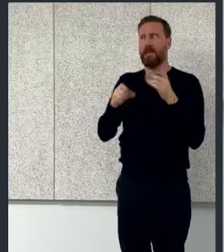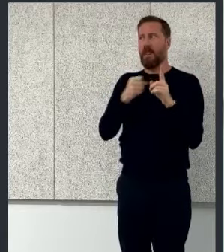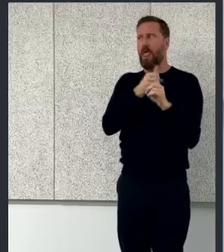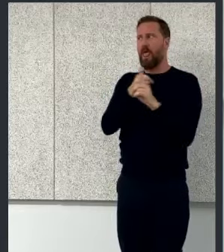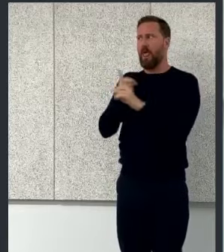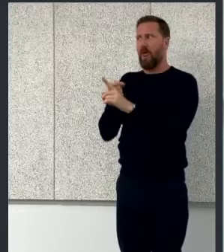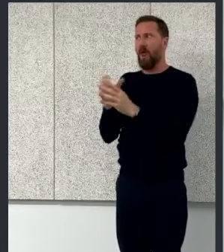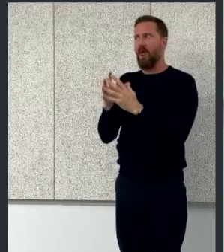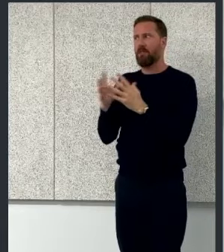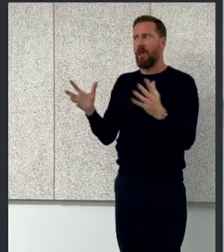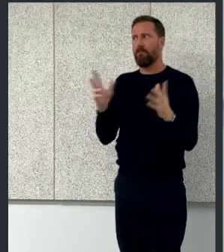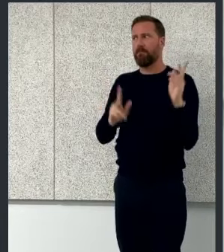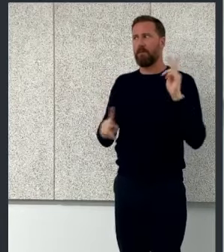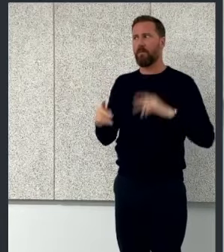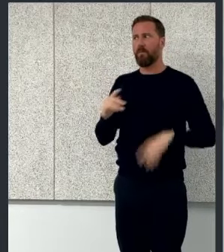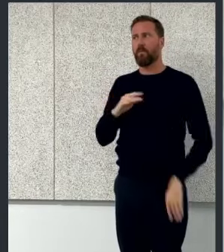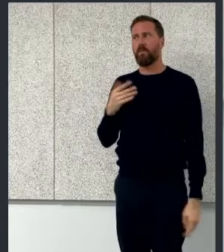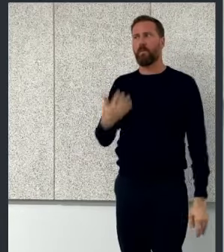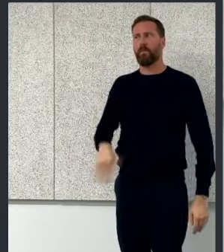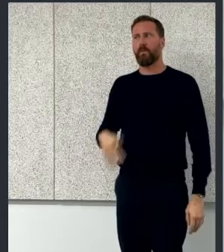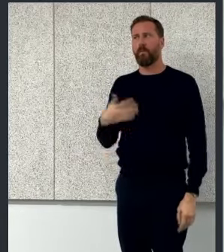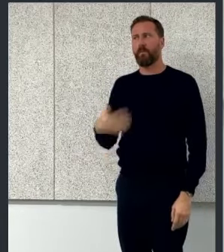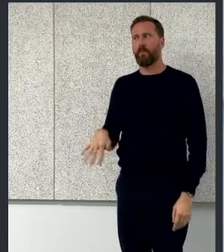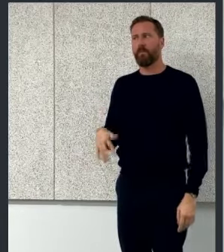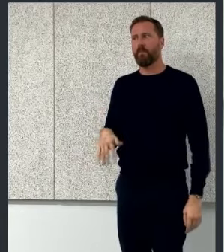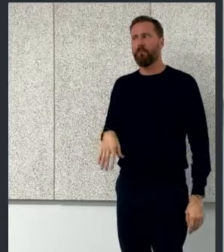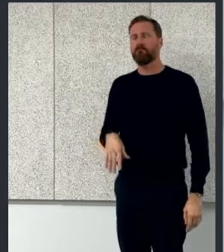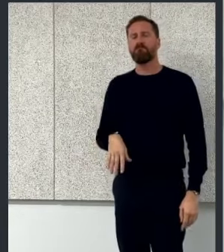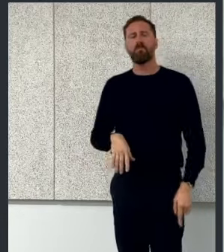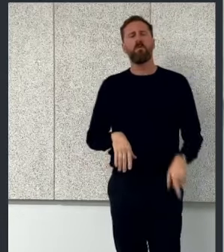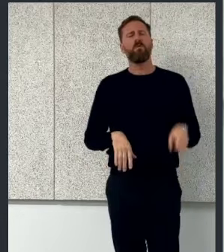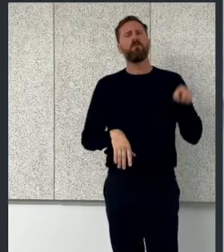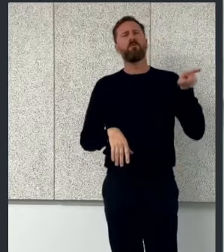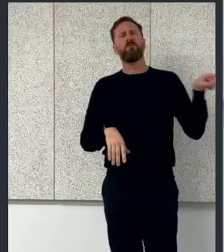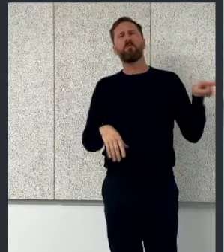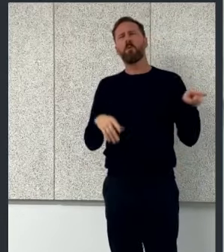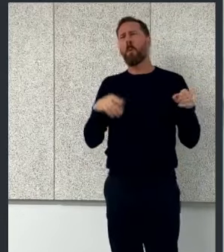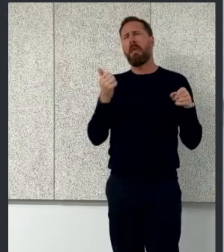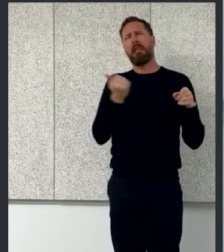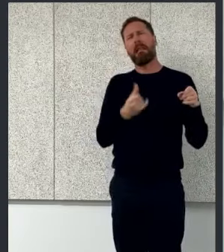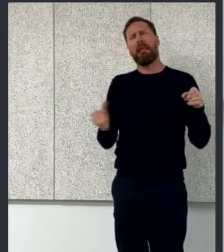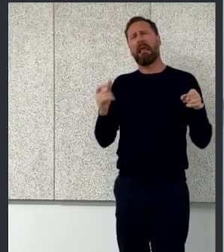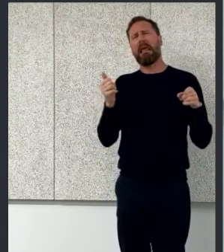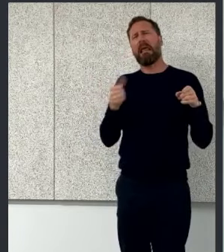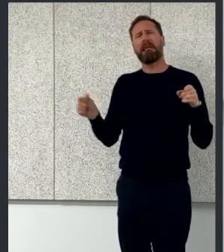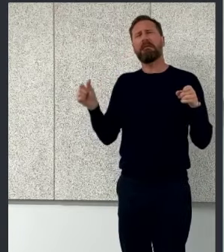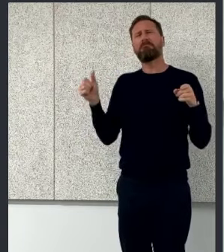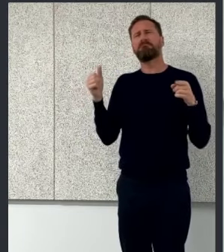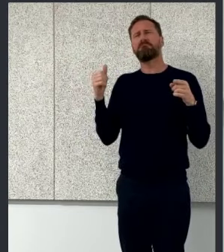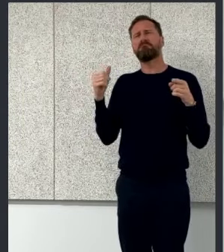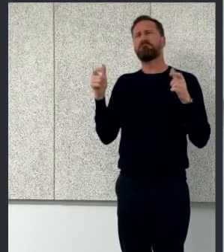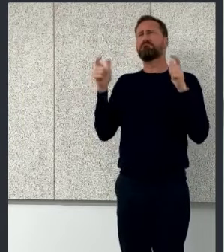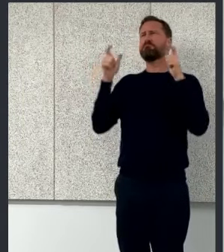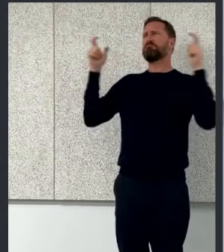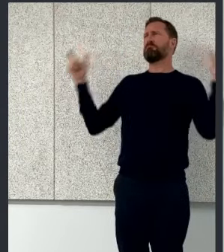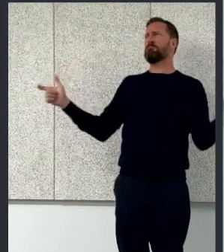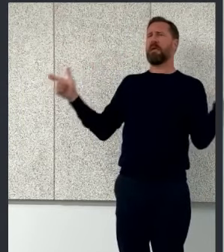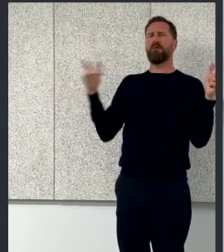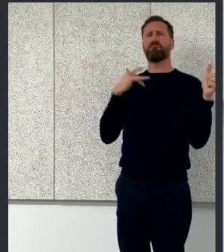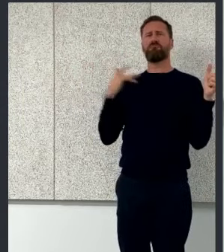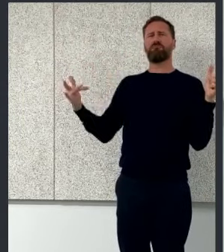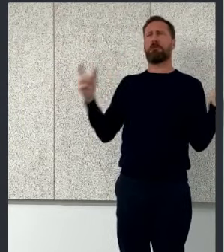folks. Are there any other kind of like macro trends that we haven't talked about, or things